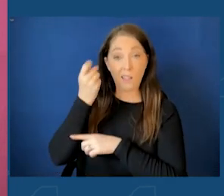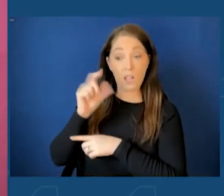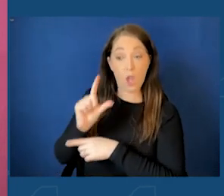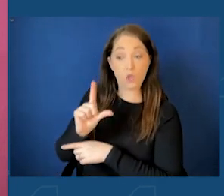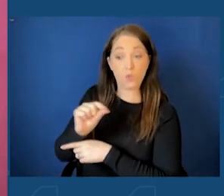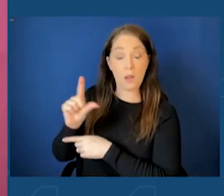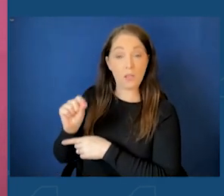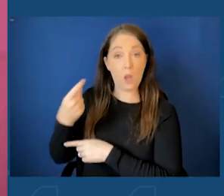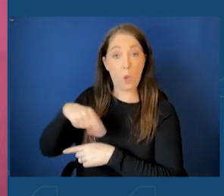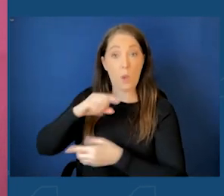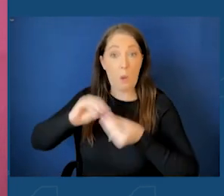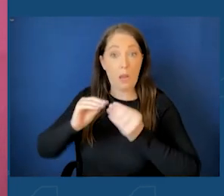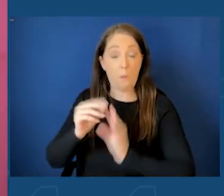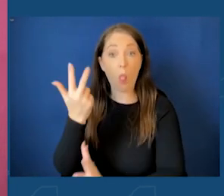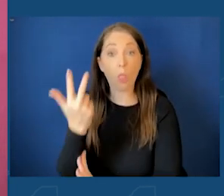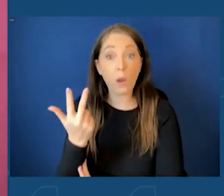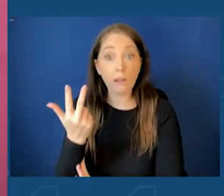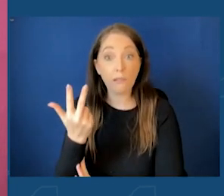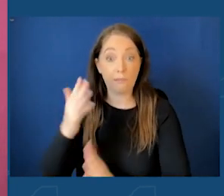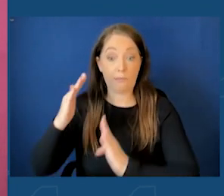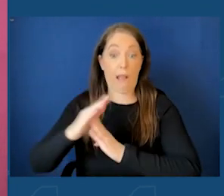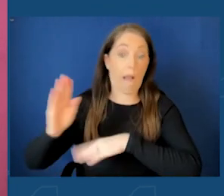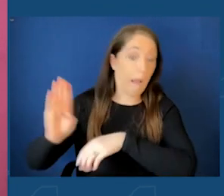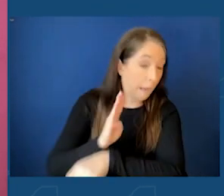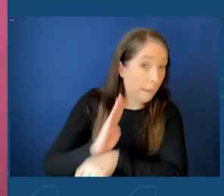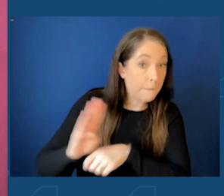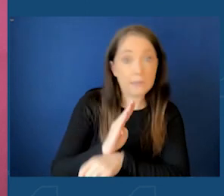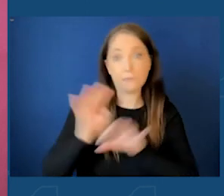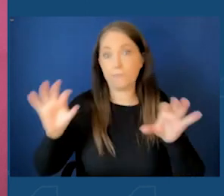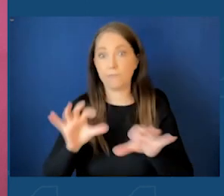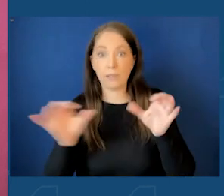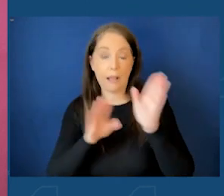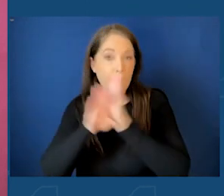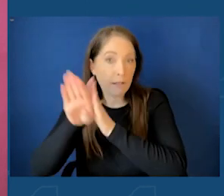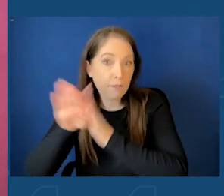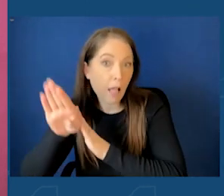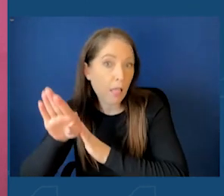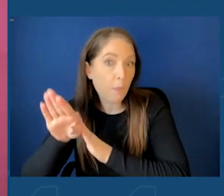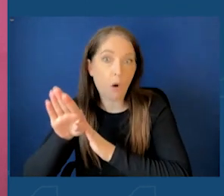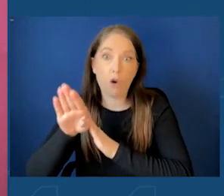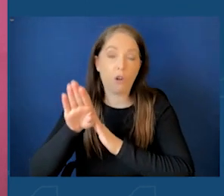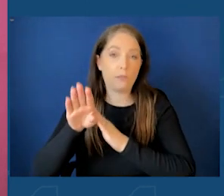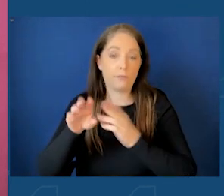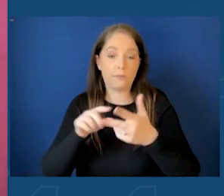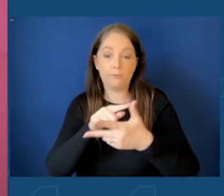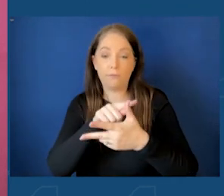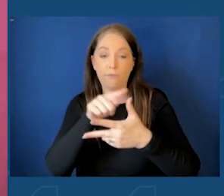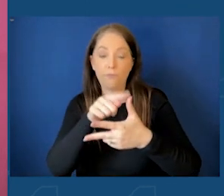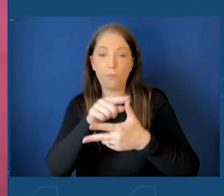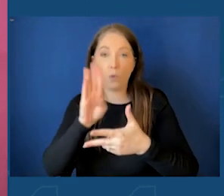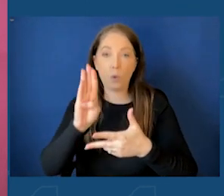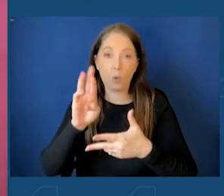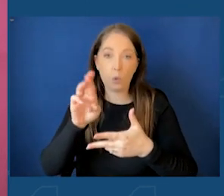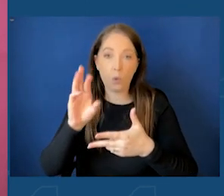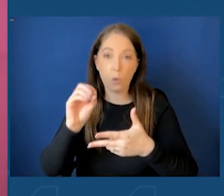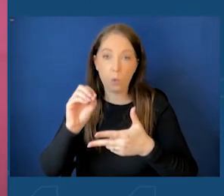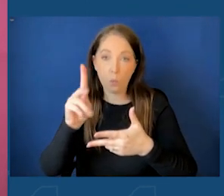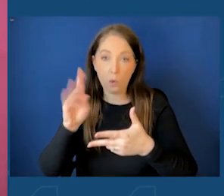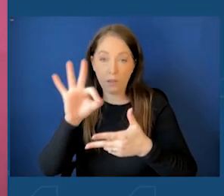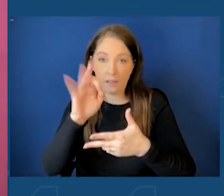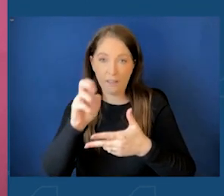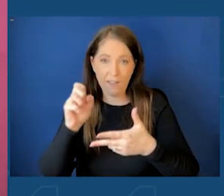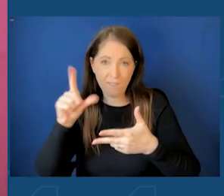of the busiest, most active developers in New York City, only behind Brookfield, which is a $100 billion public